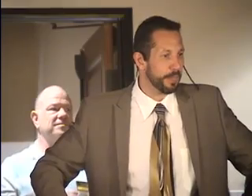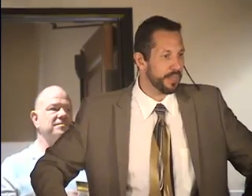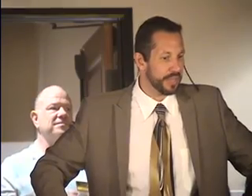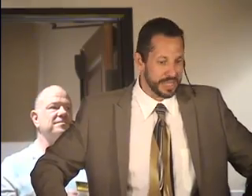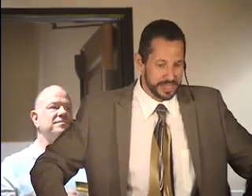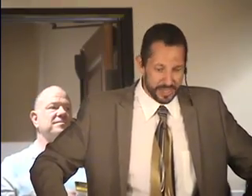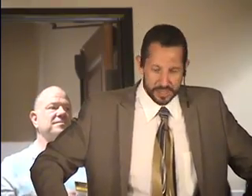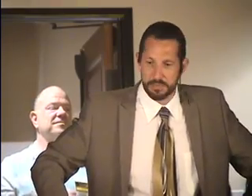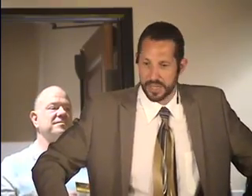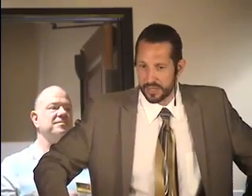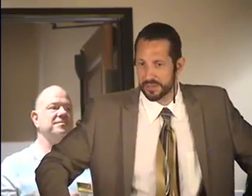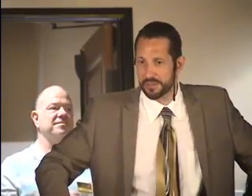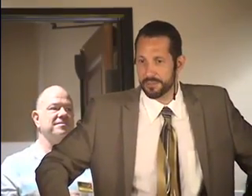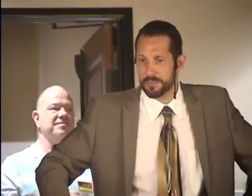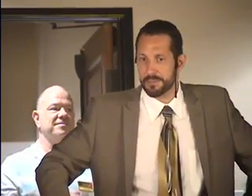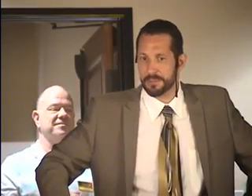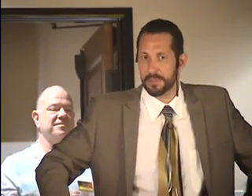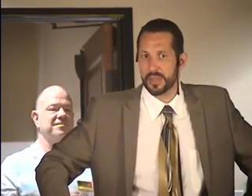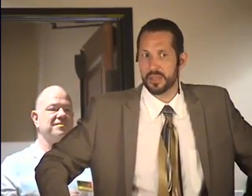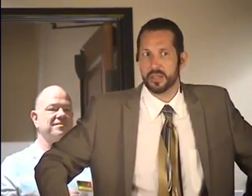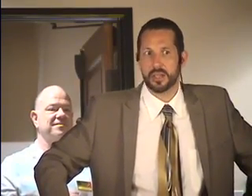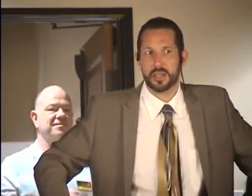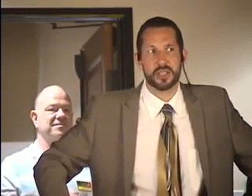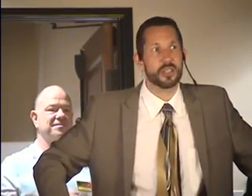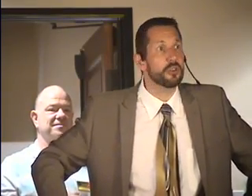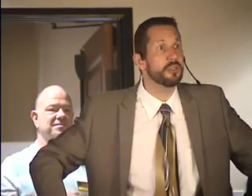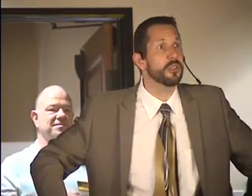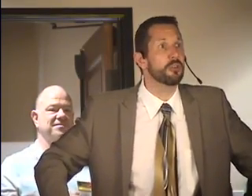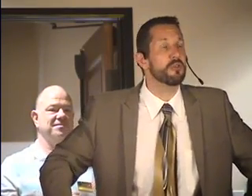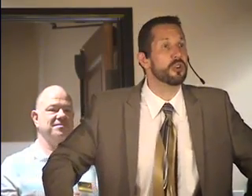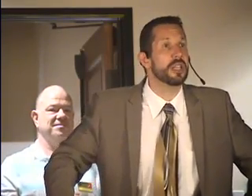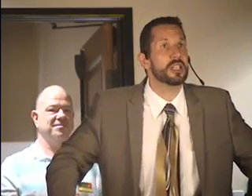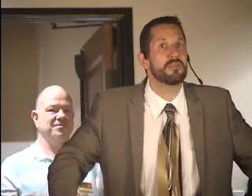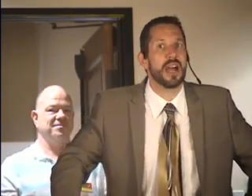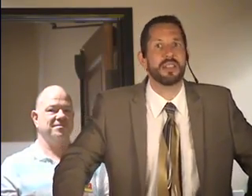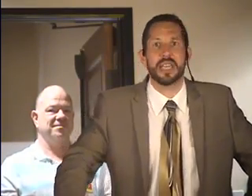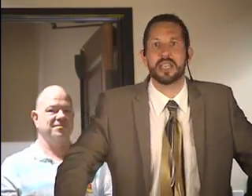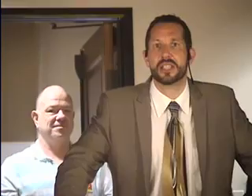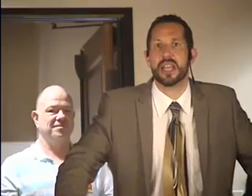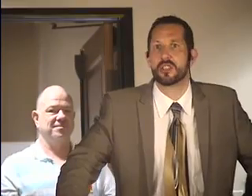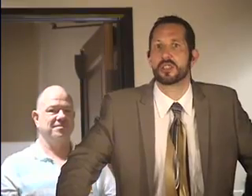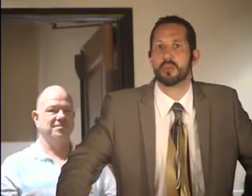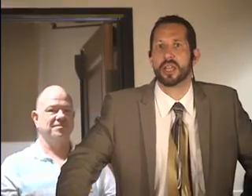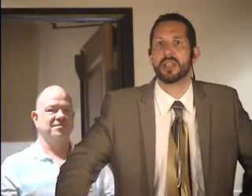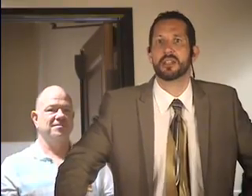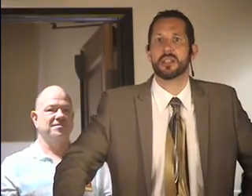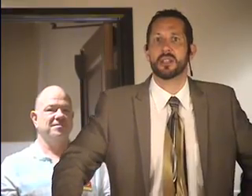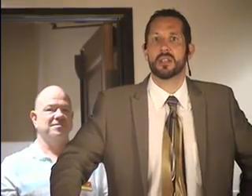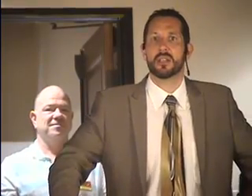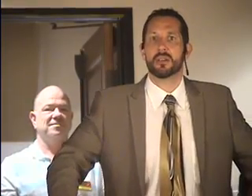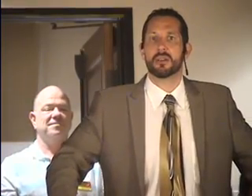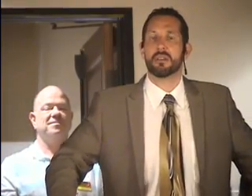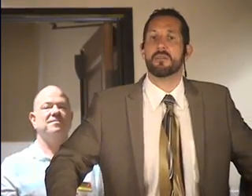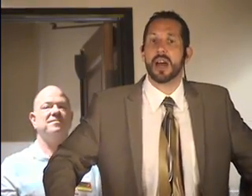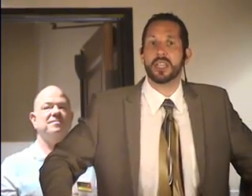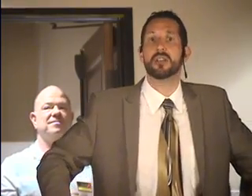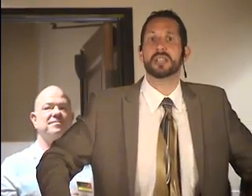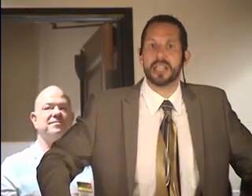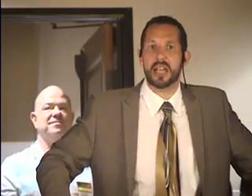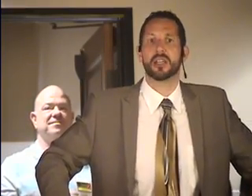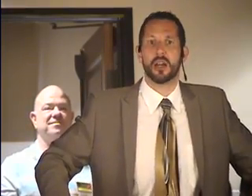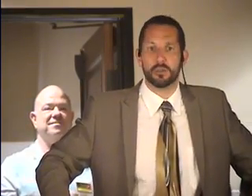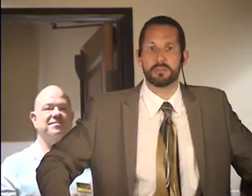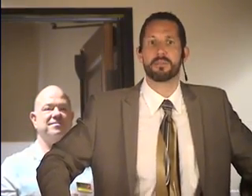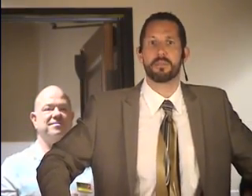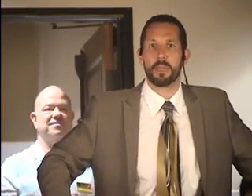you as it is in me and to those of you who have joined us via the Internet this morning I'm going to invite